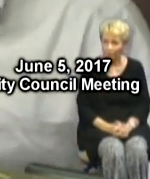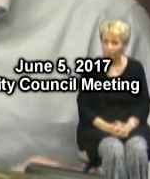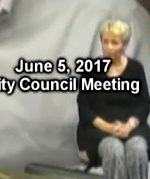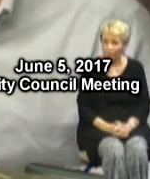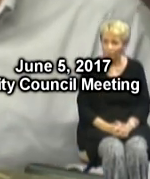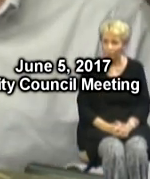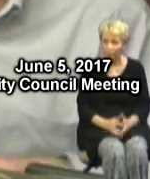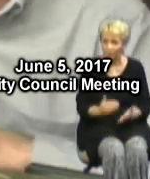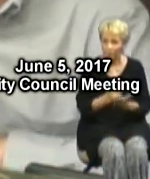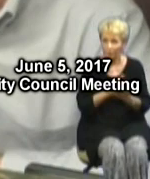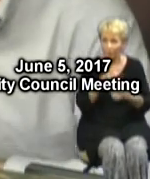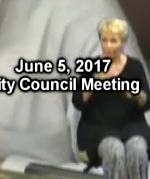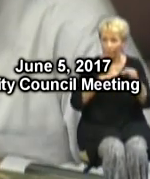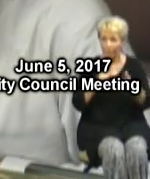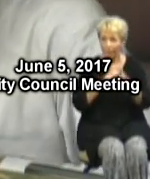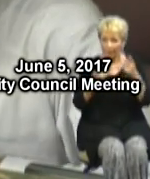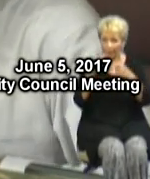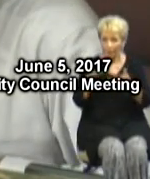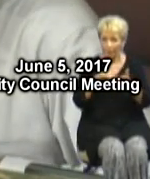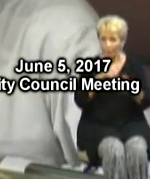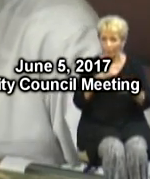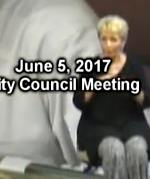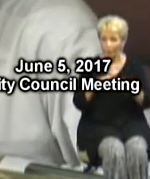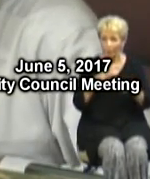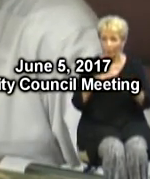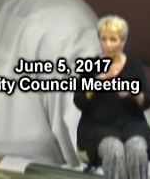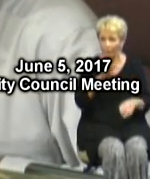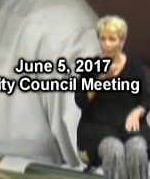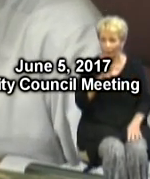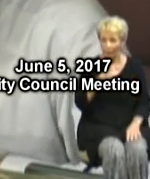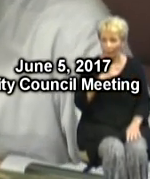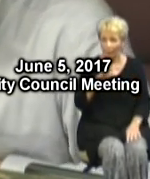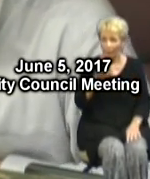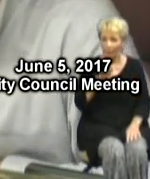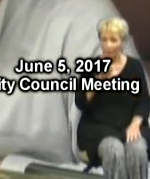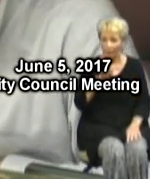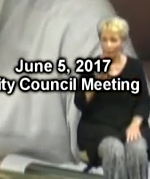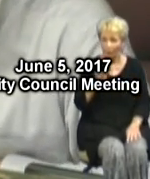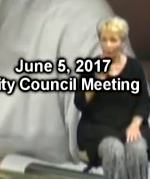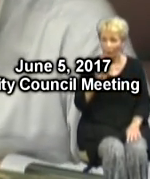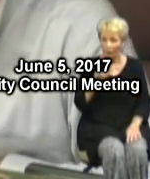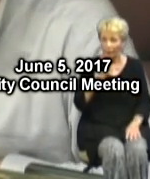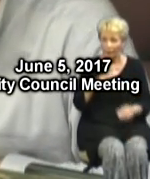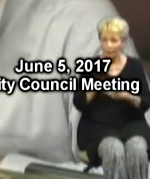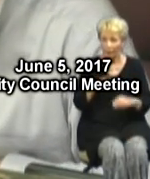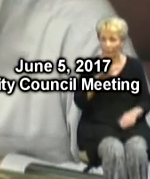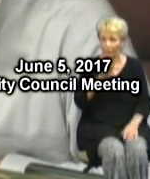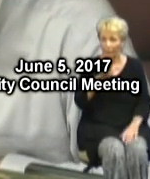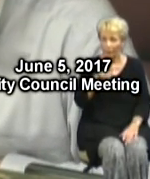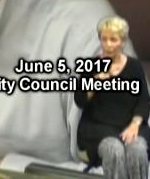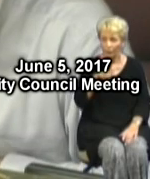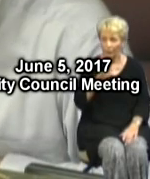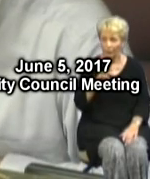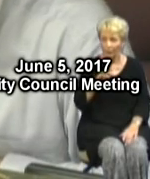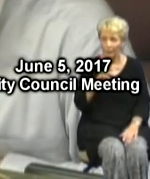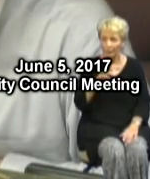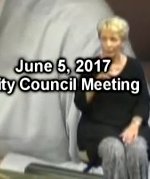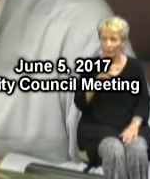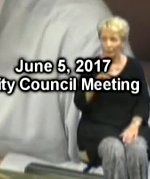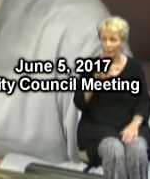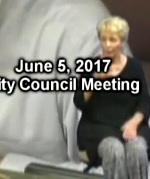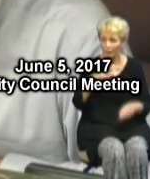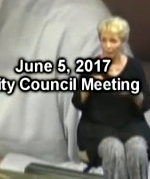Next, we have a public hearing to consider rezoning approximately 54.54 acres located at 526 Cosby Road